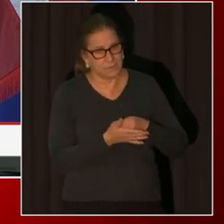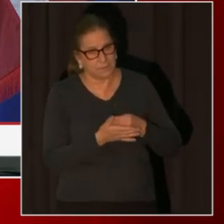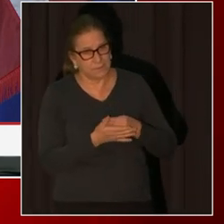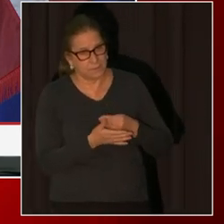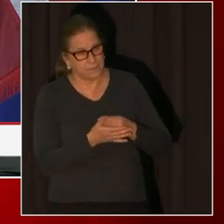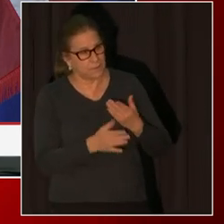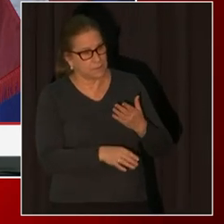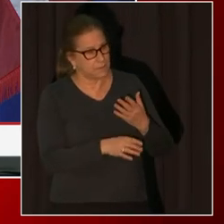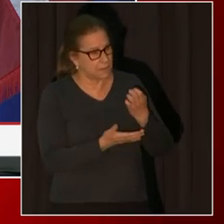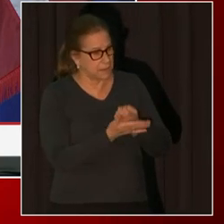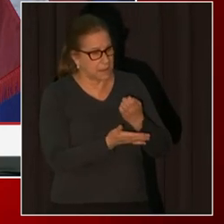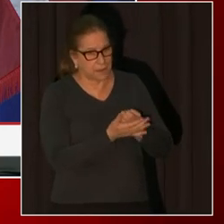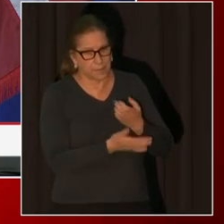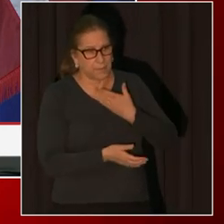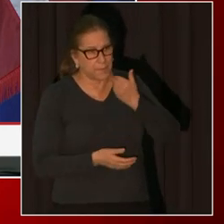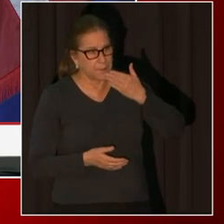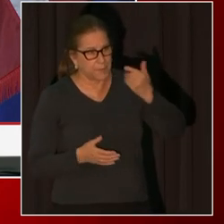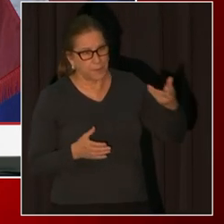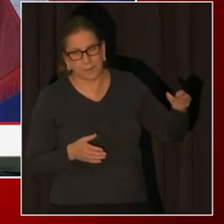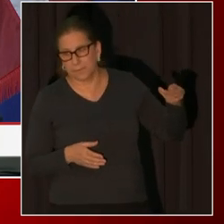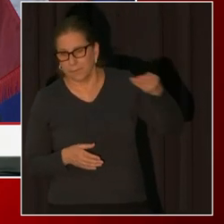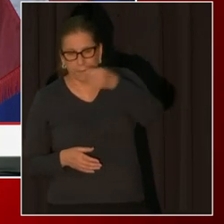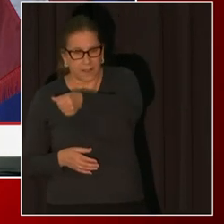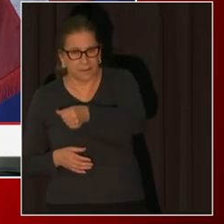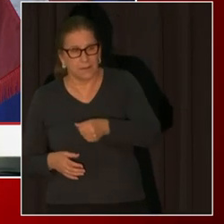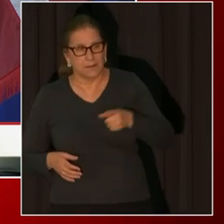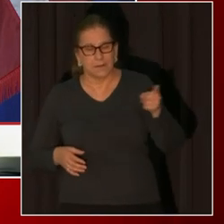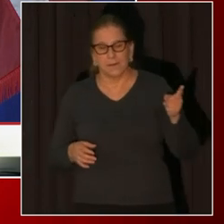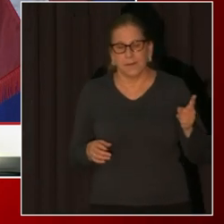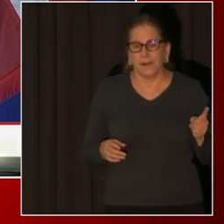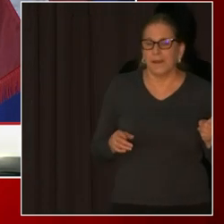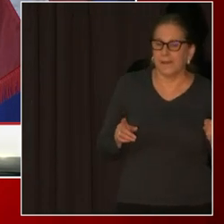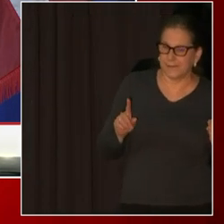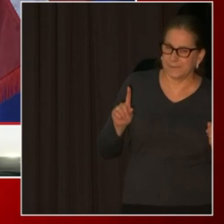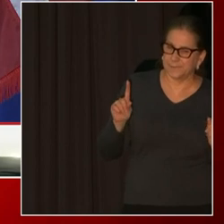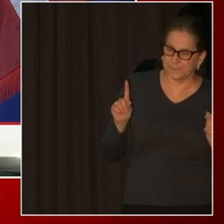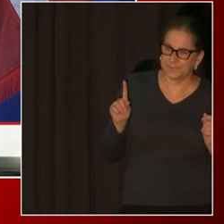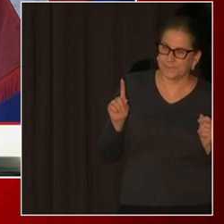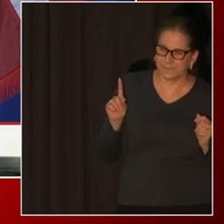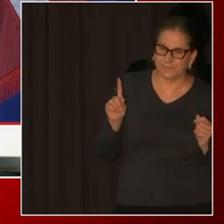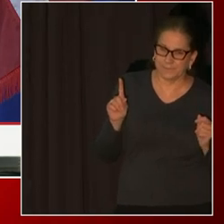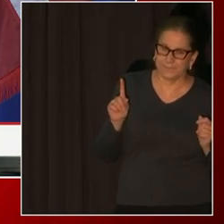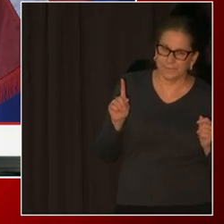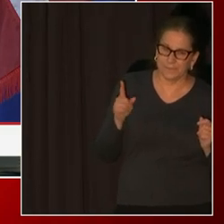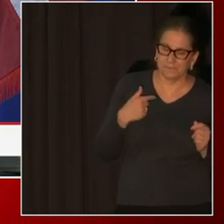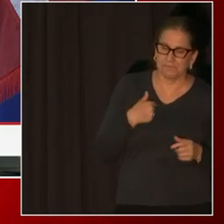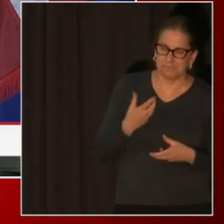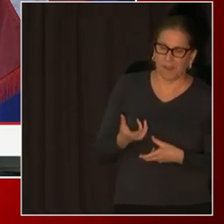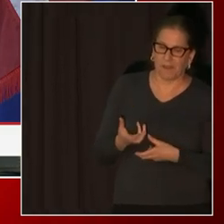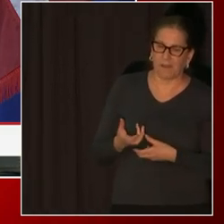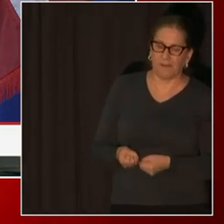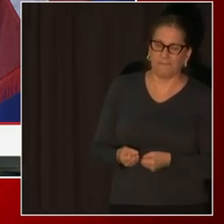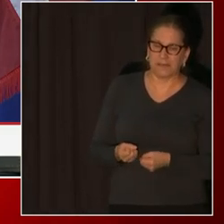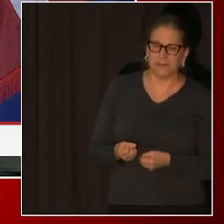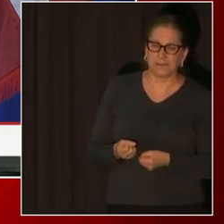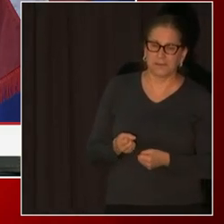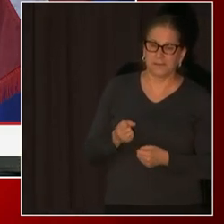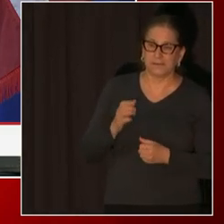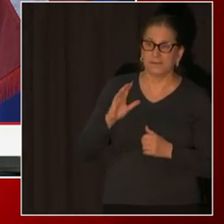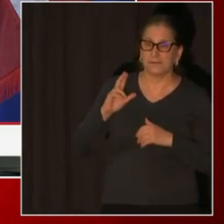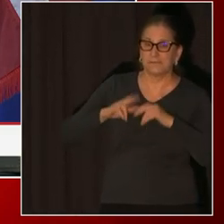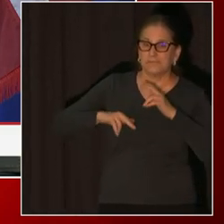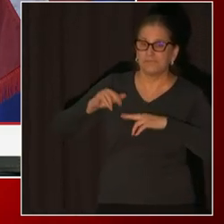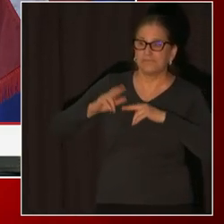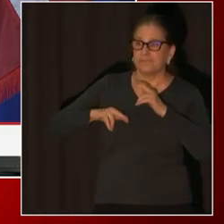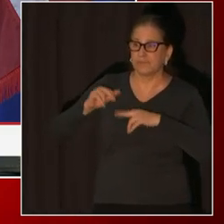them? Well, I am confident that our development community, especially our affordable housing development